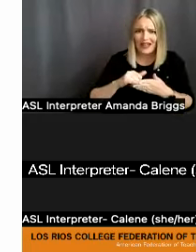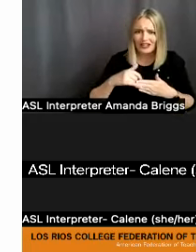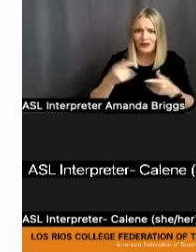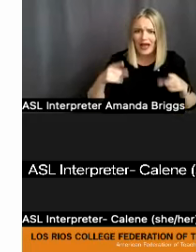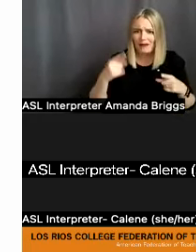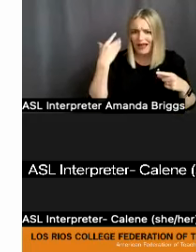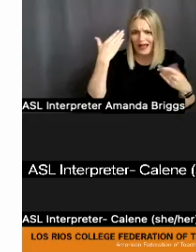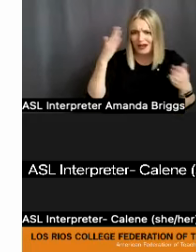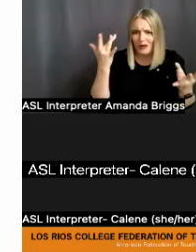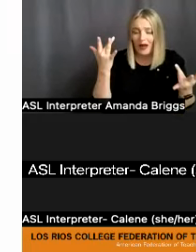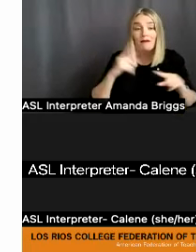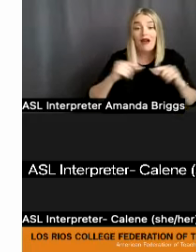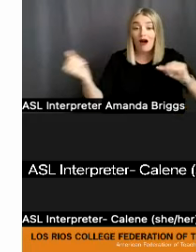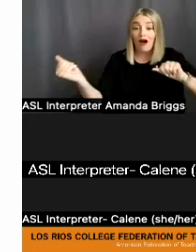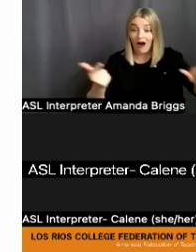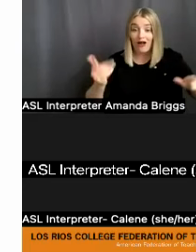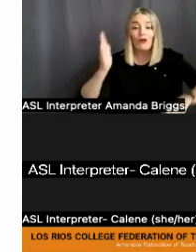everyone will have parking passes now.